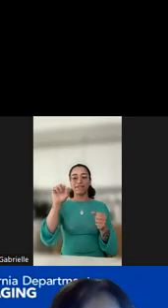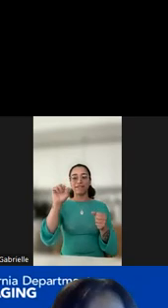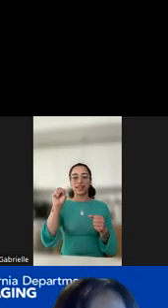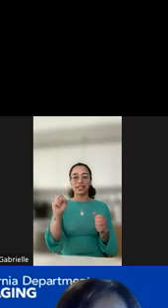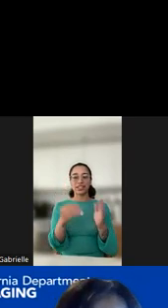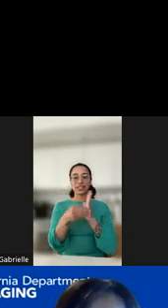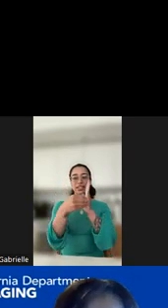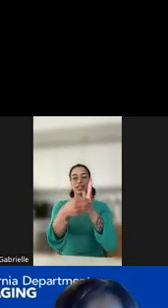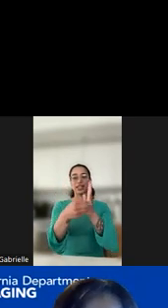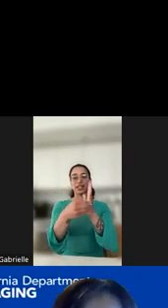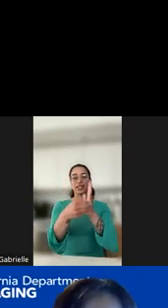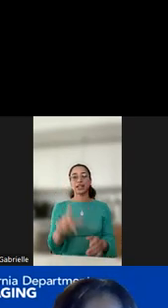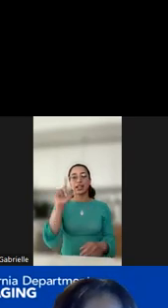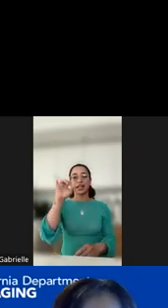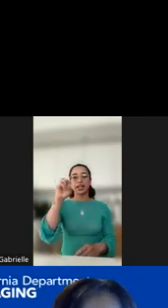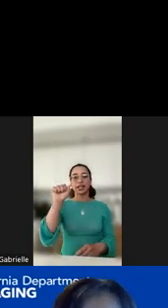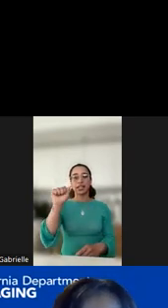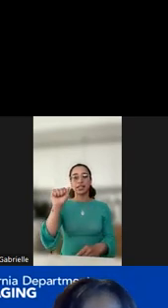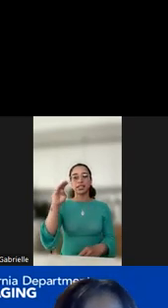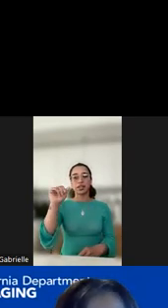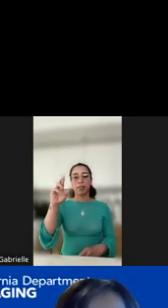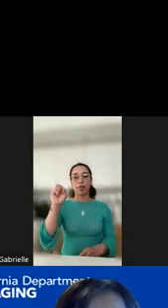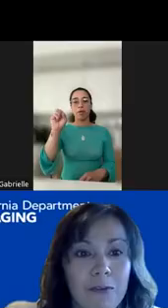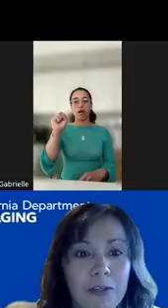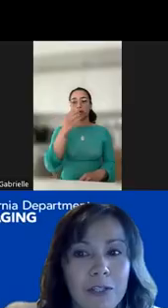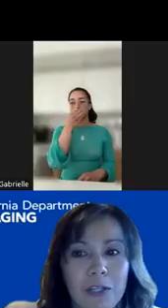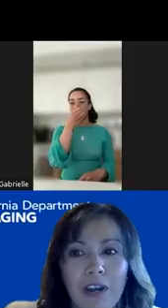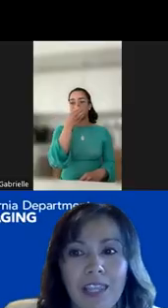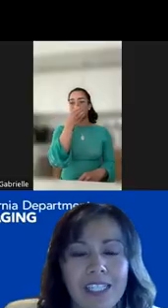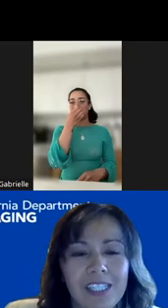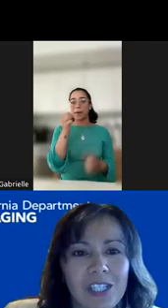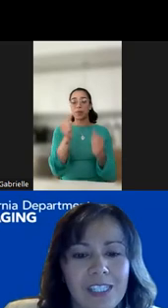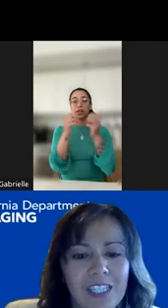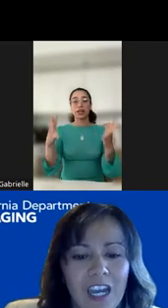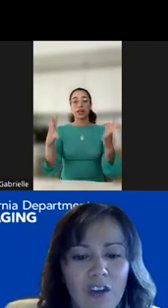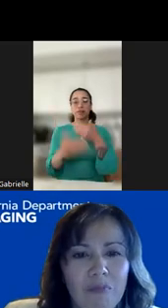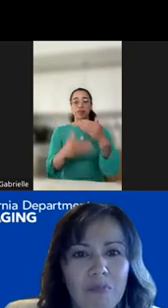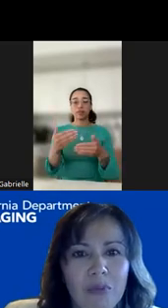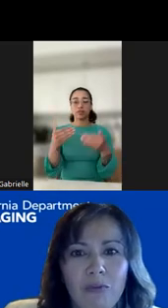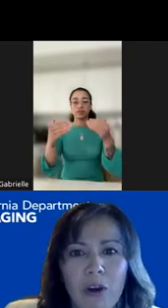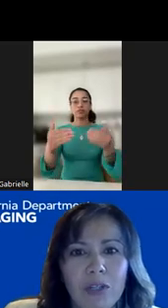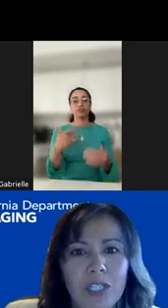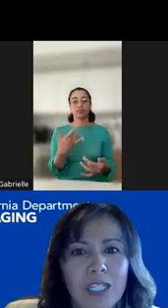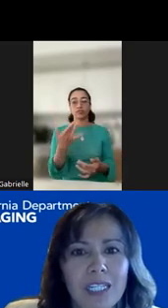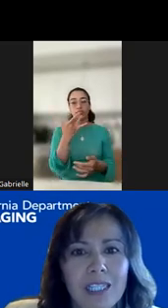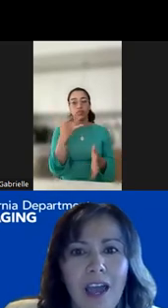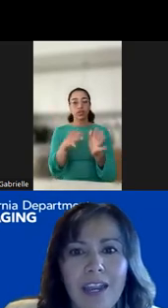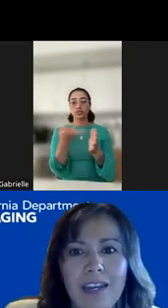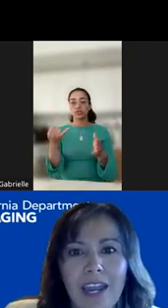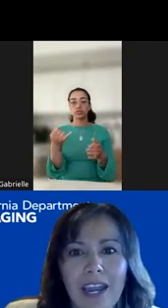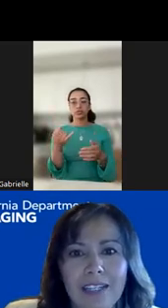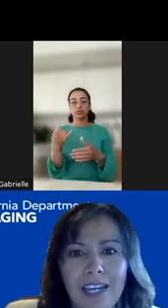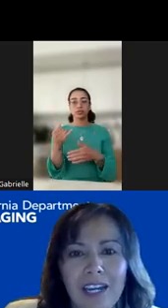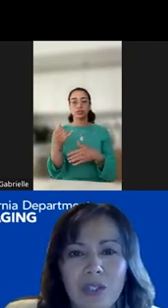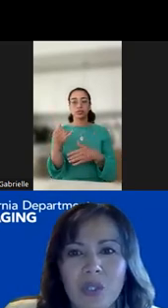CDA updates. And so without further ado, I'd like to just move forward to the next